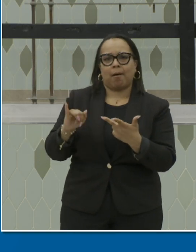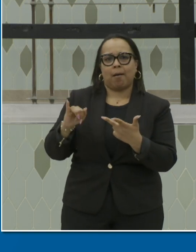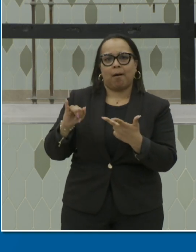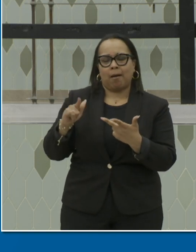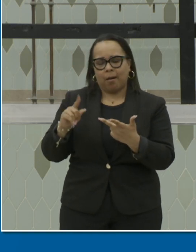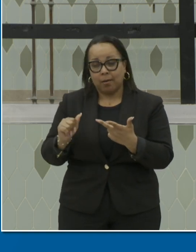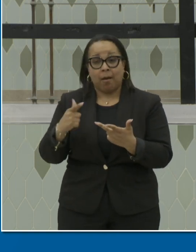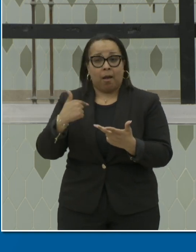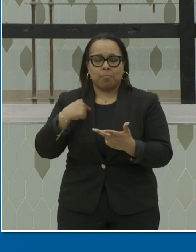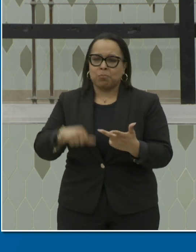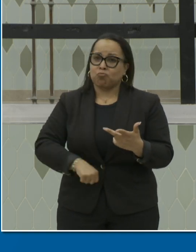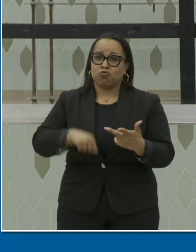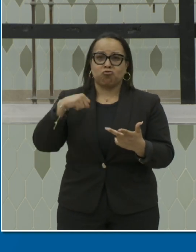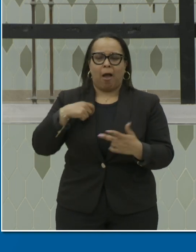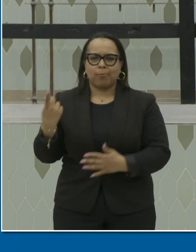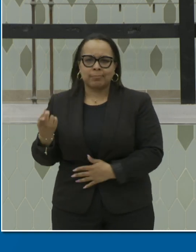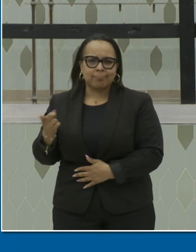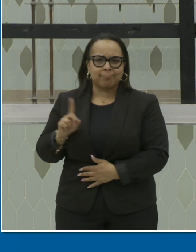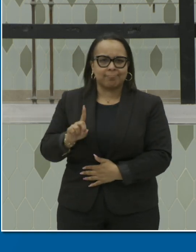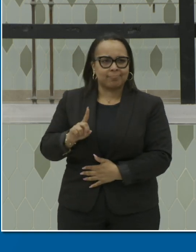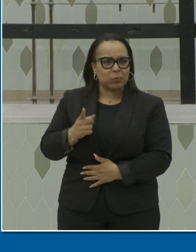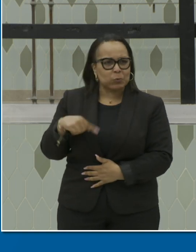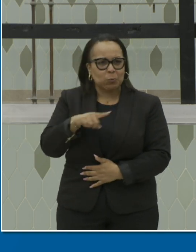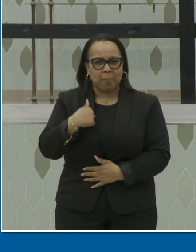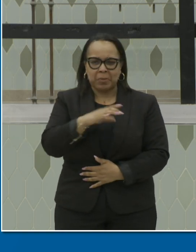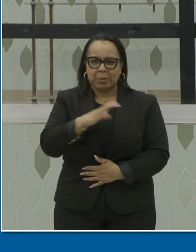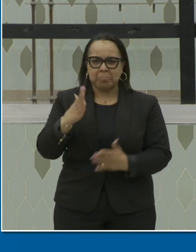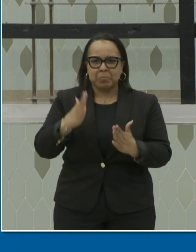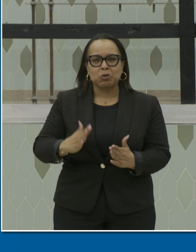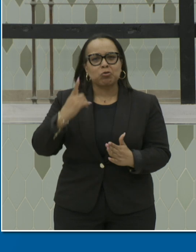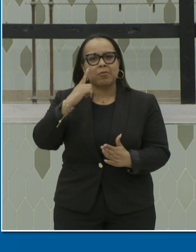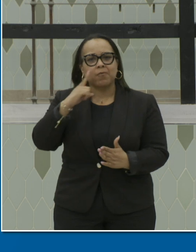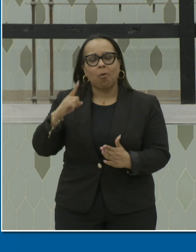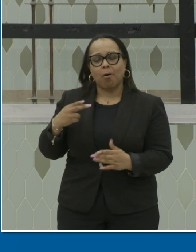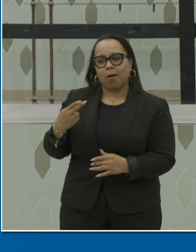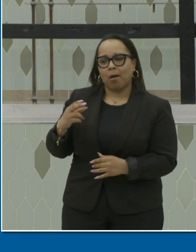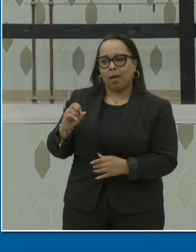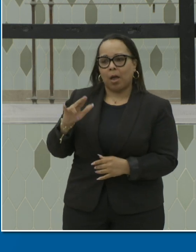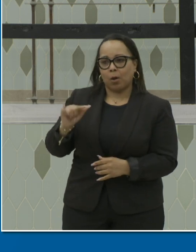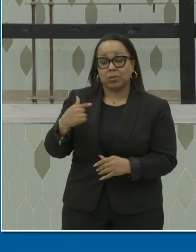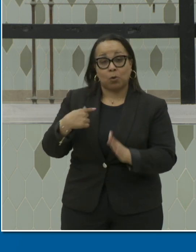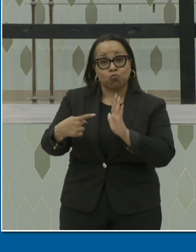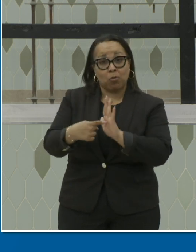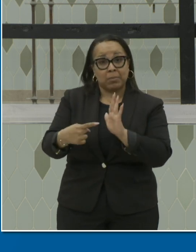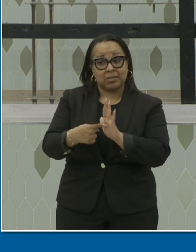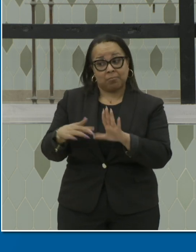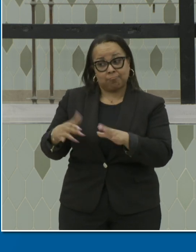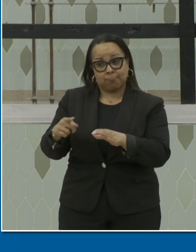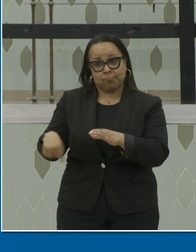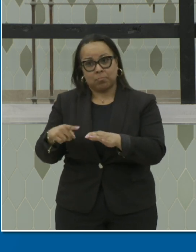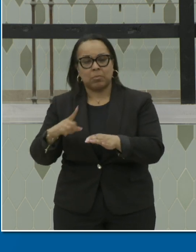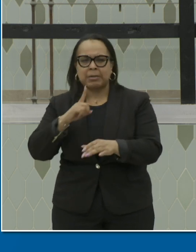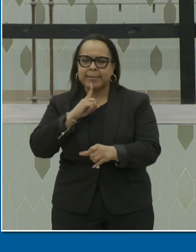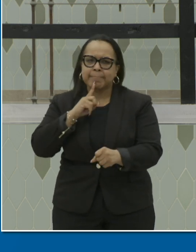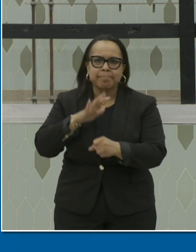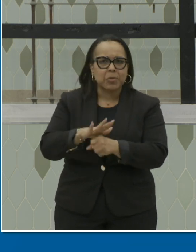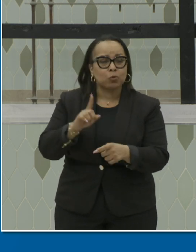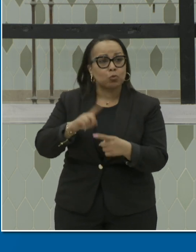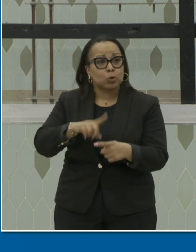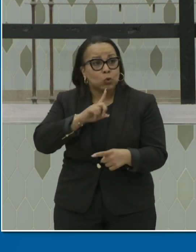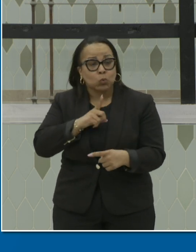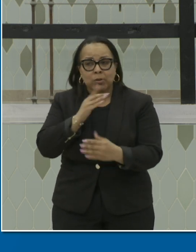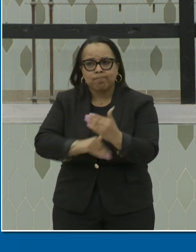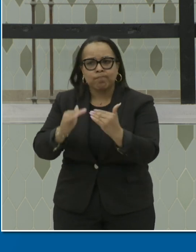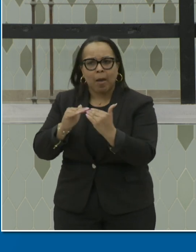am so proud to stand before you as the Commissioner of Housing, representing this organization that is committed to